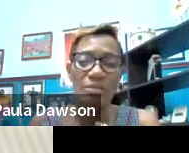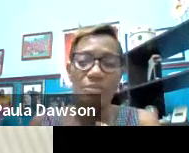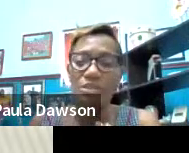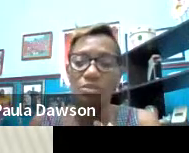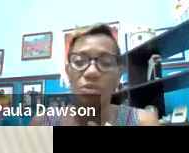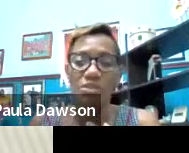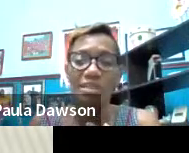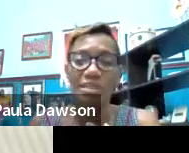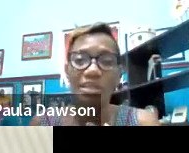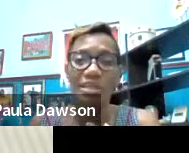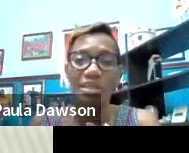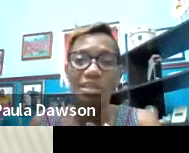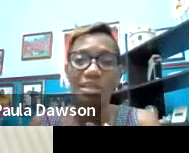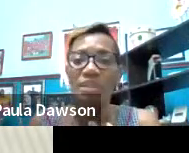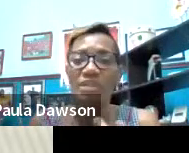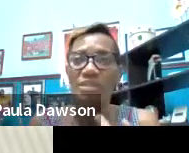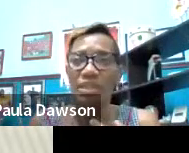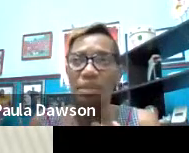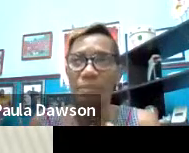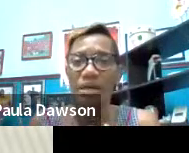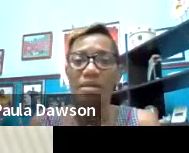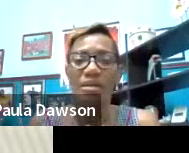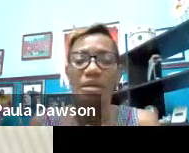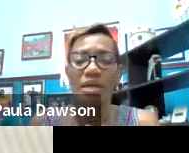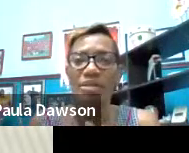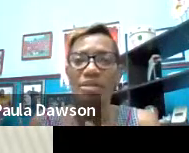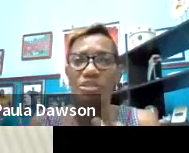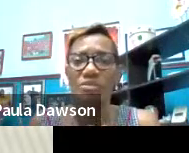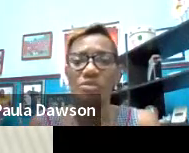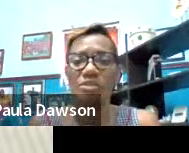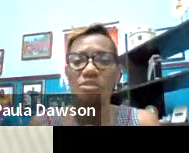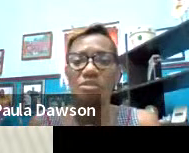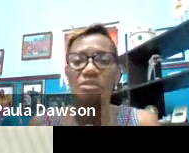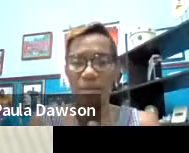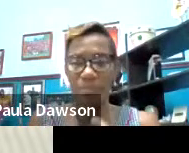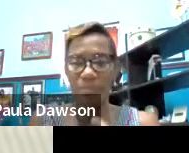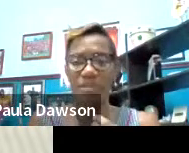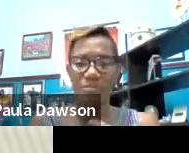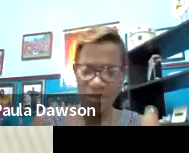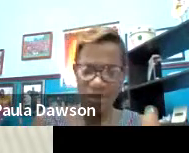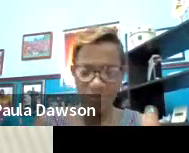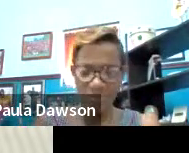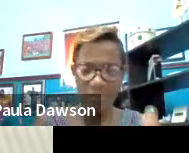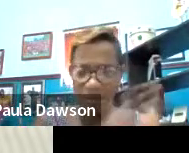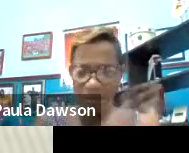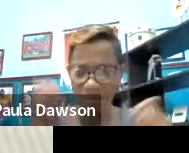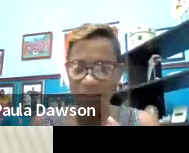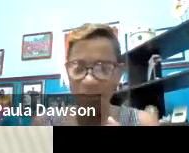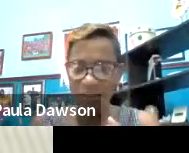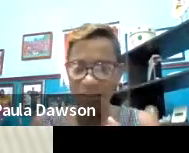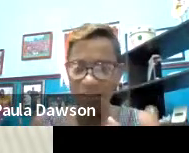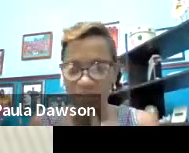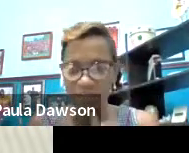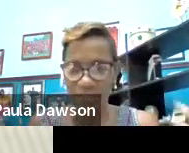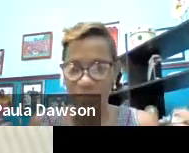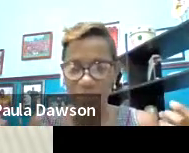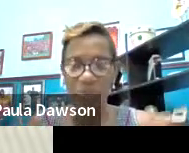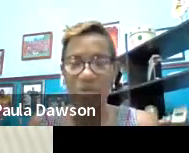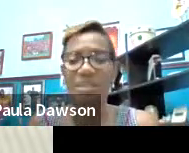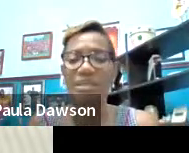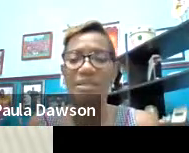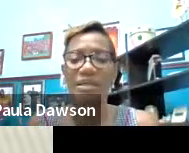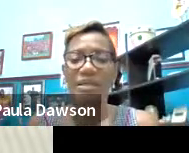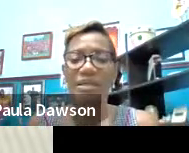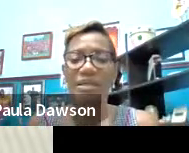remember I had a patient once, a lady, and she came back and she was happy. And I'm like, why are you happy? I want the child to walk. And the child